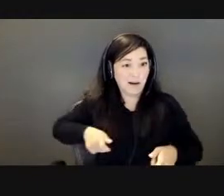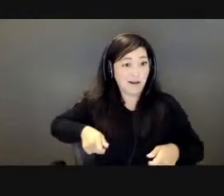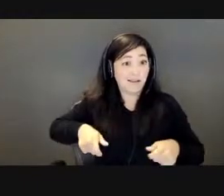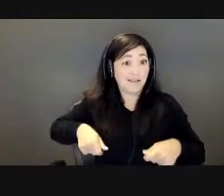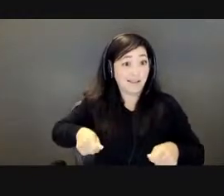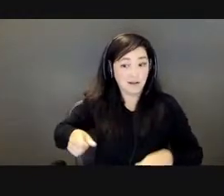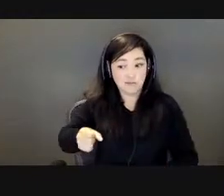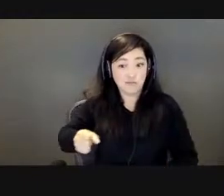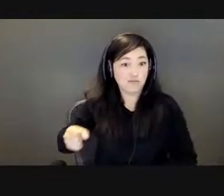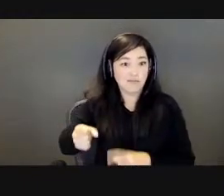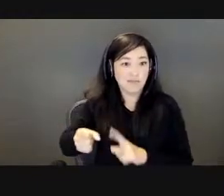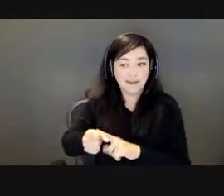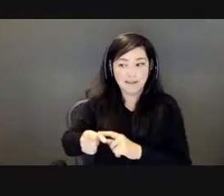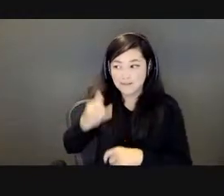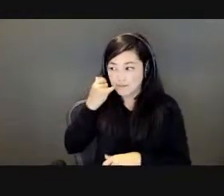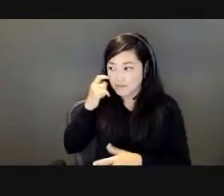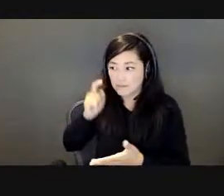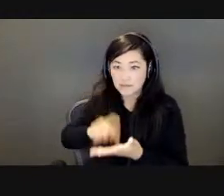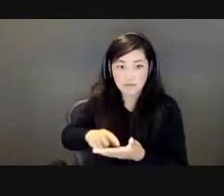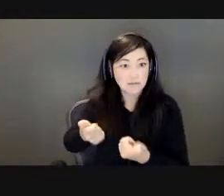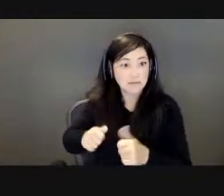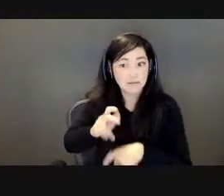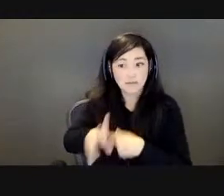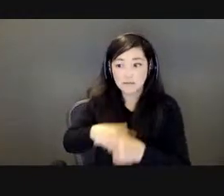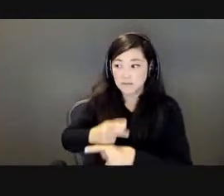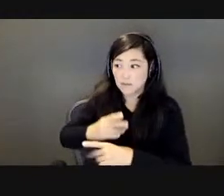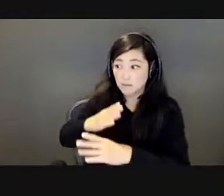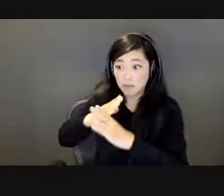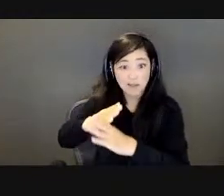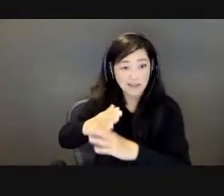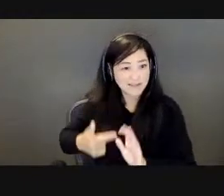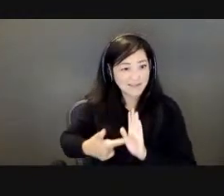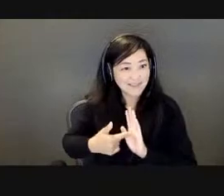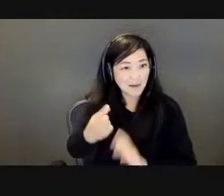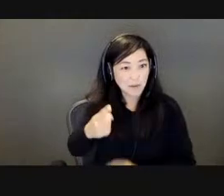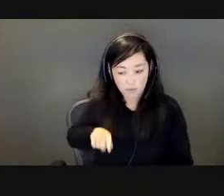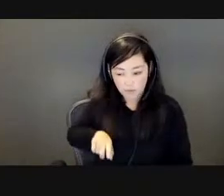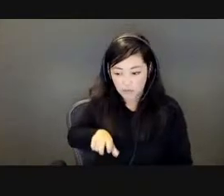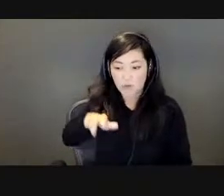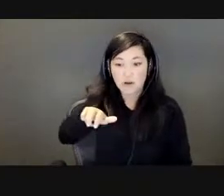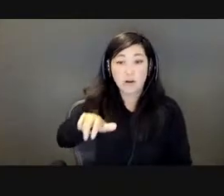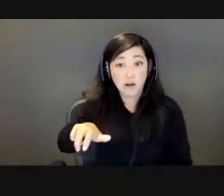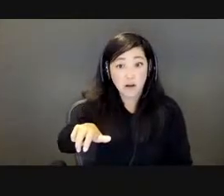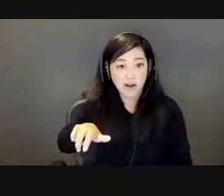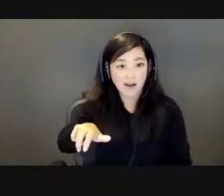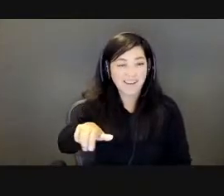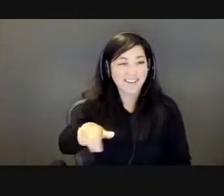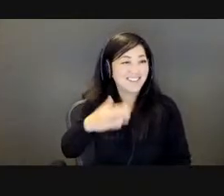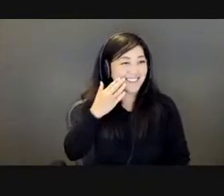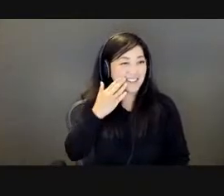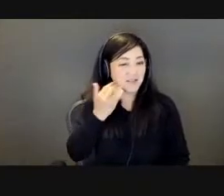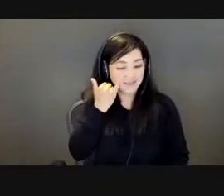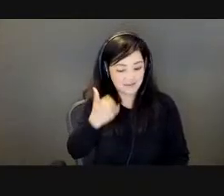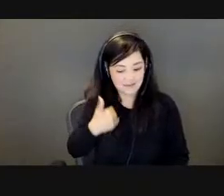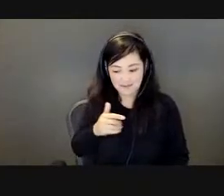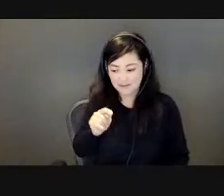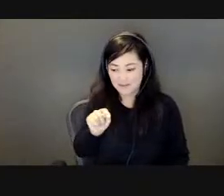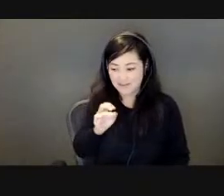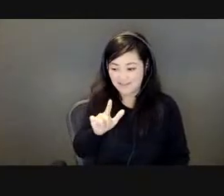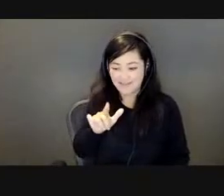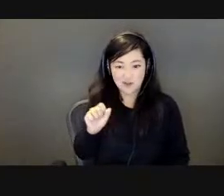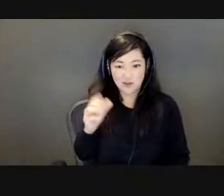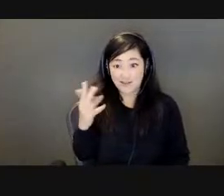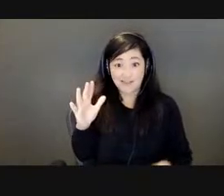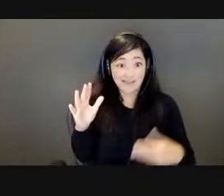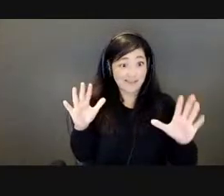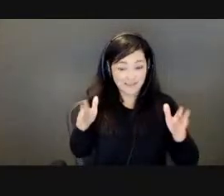across a barrier, like even one step in a trail that I've been kind of following along for a little while, and all of a sudden I've